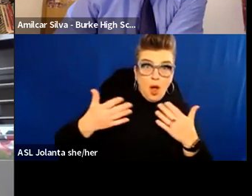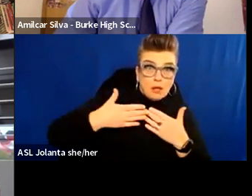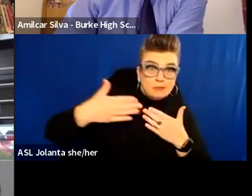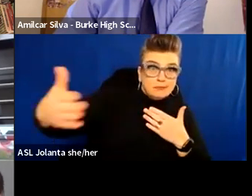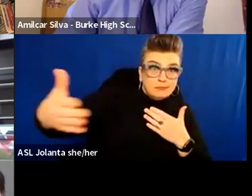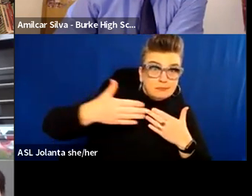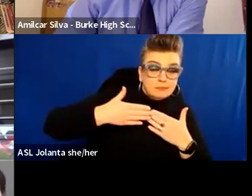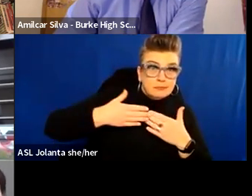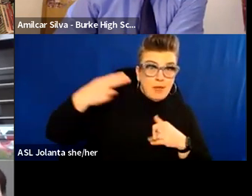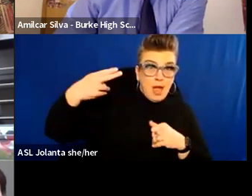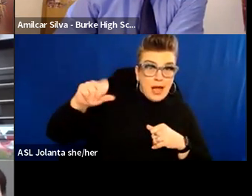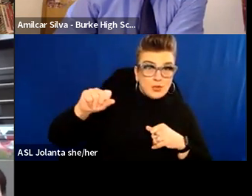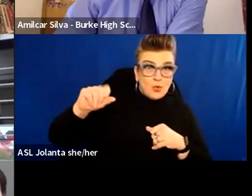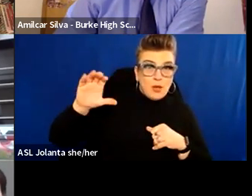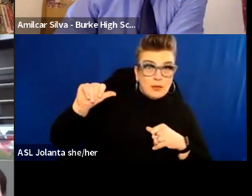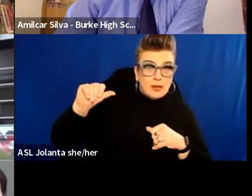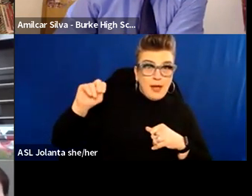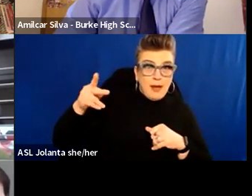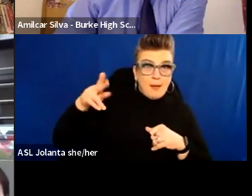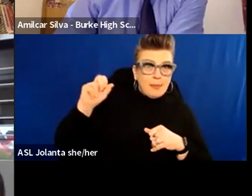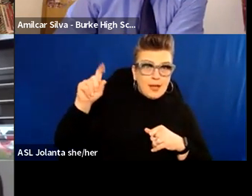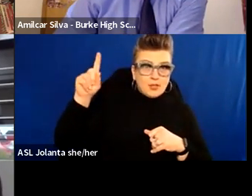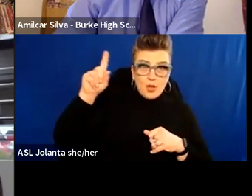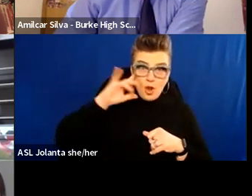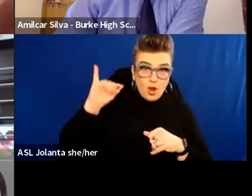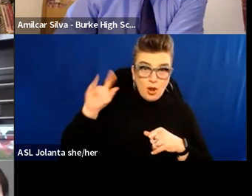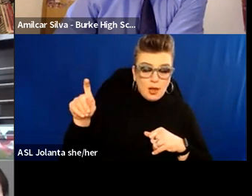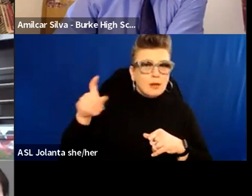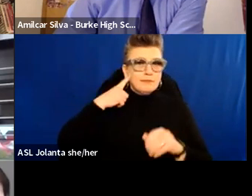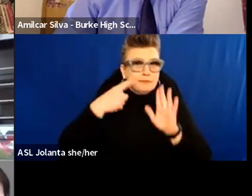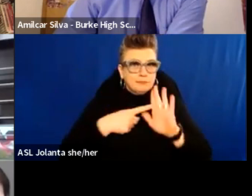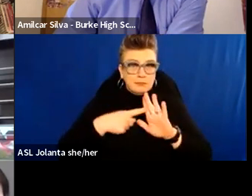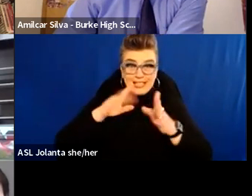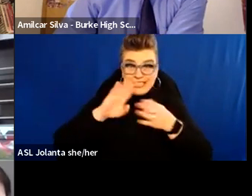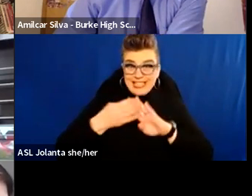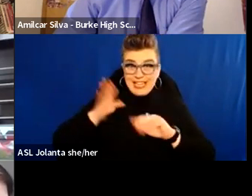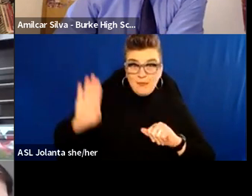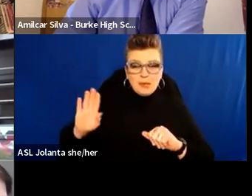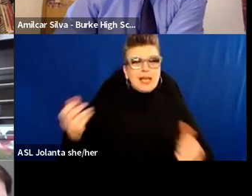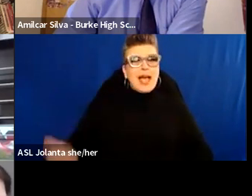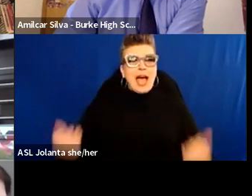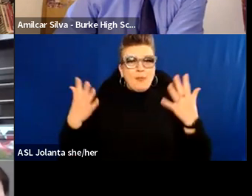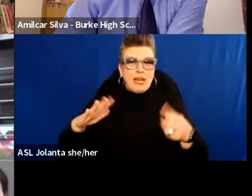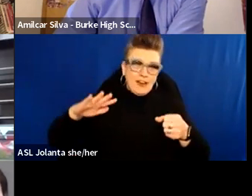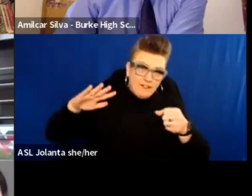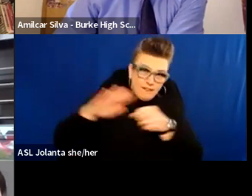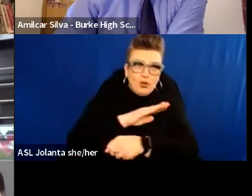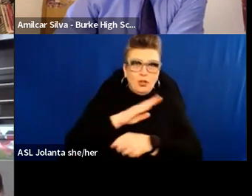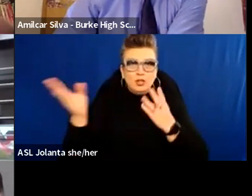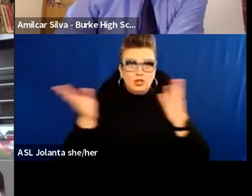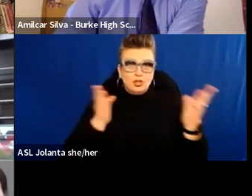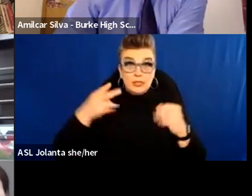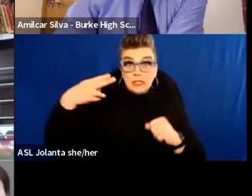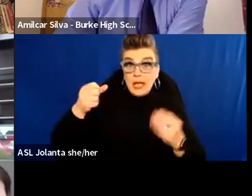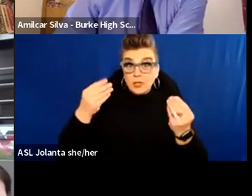campuses will look like so for city of boston how many full service high school campuses do we need